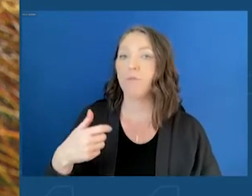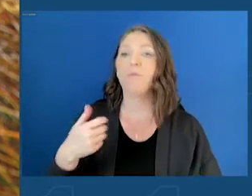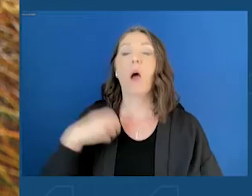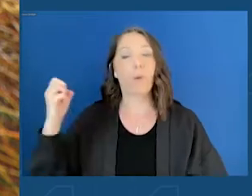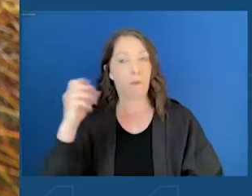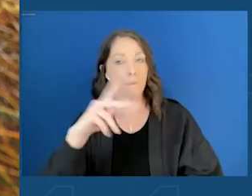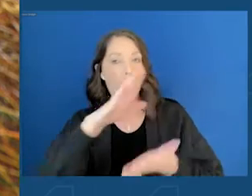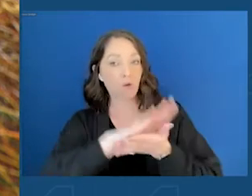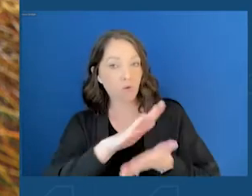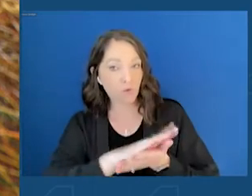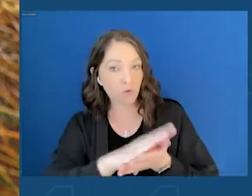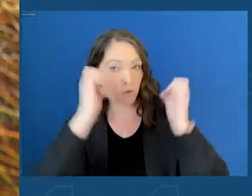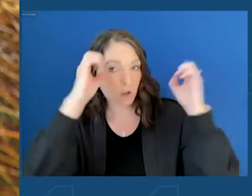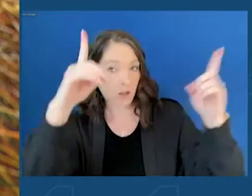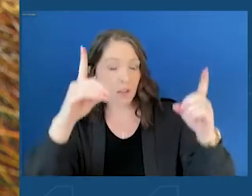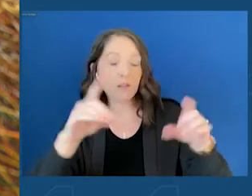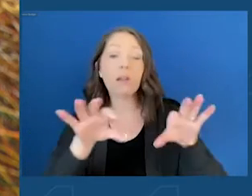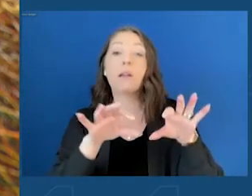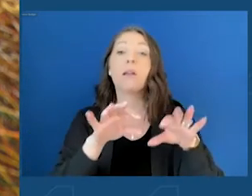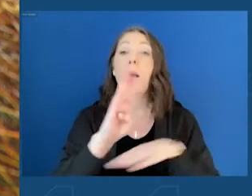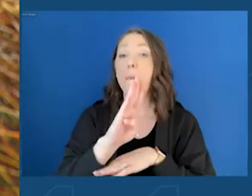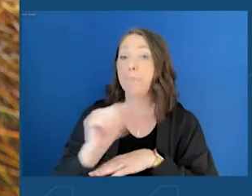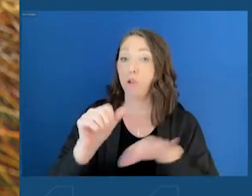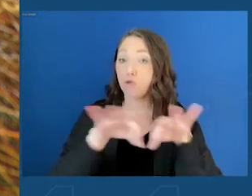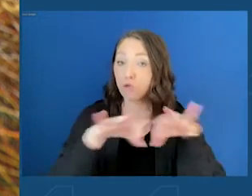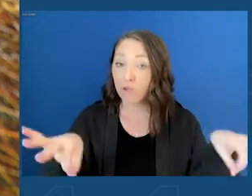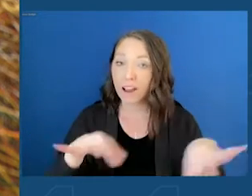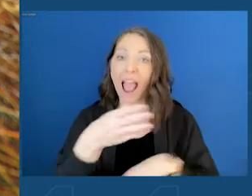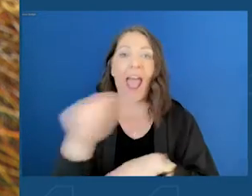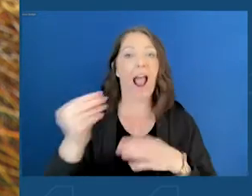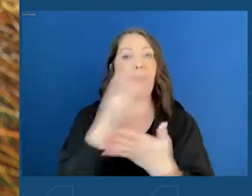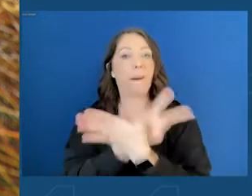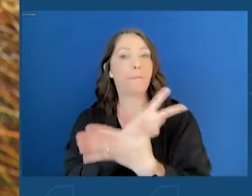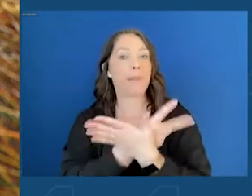obtained both my bachelor's degree and my master's.